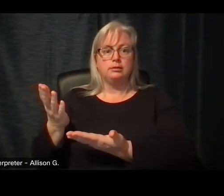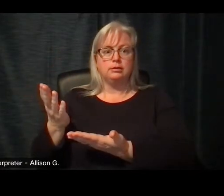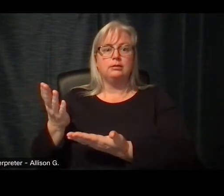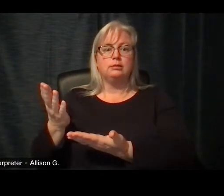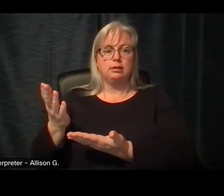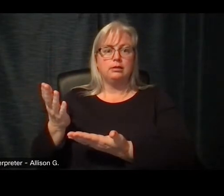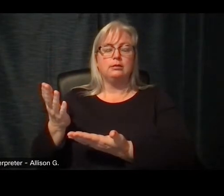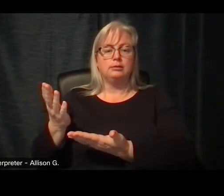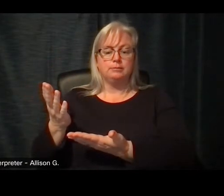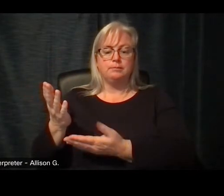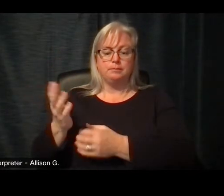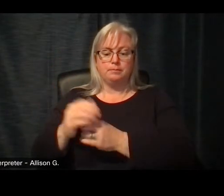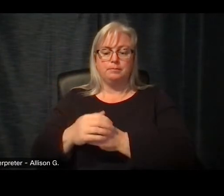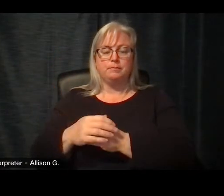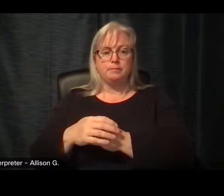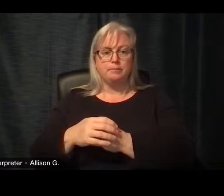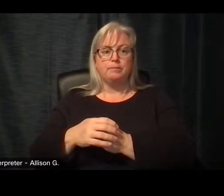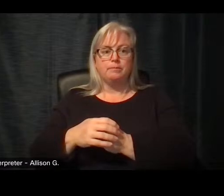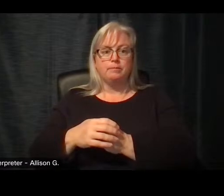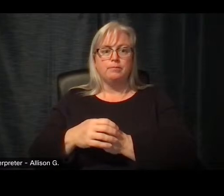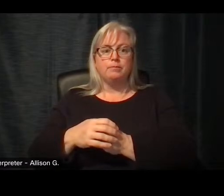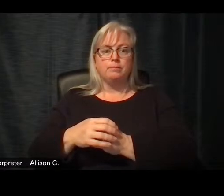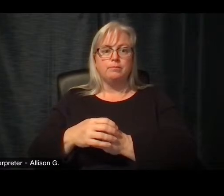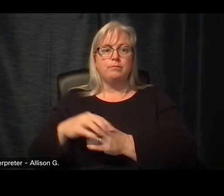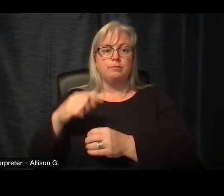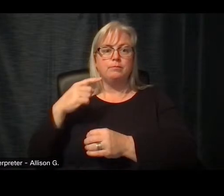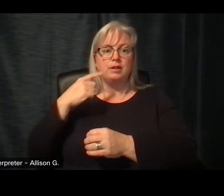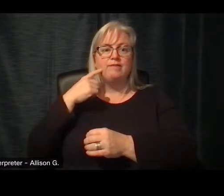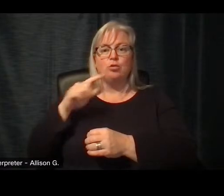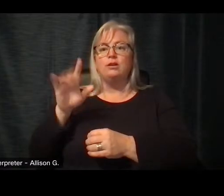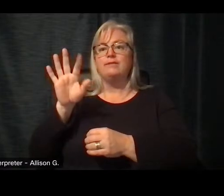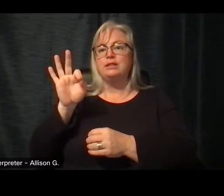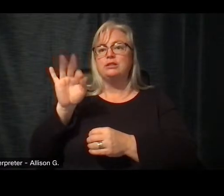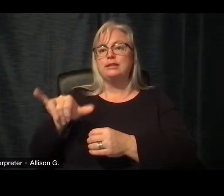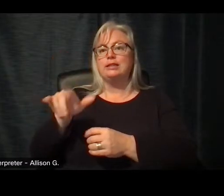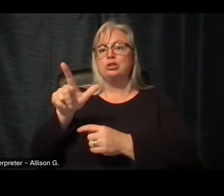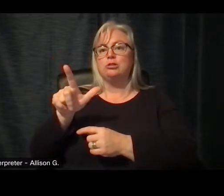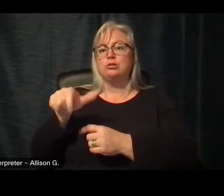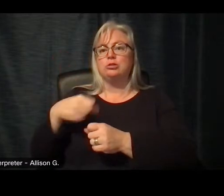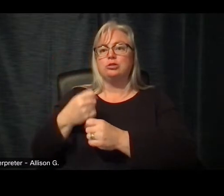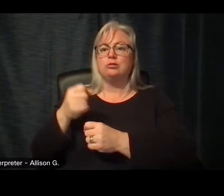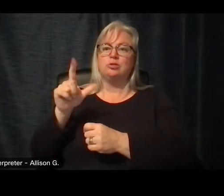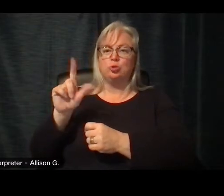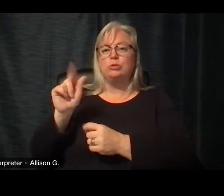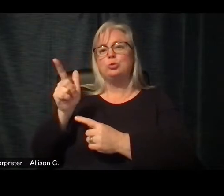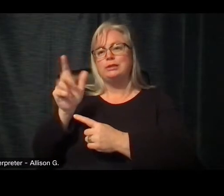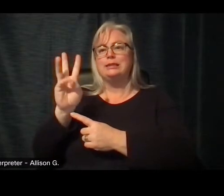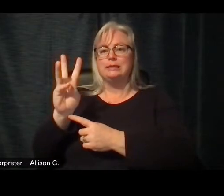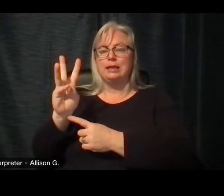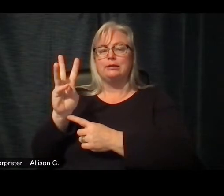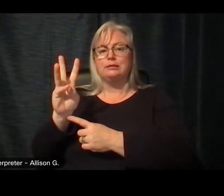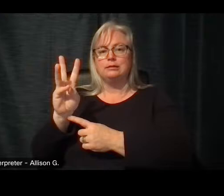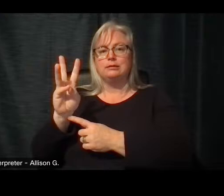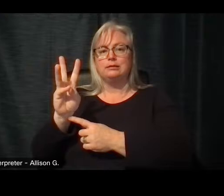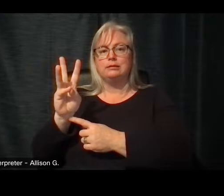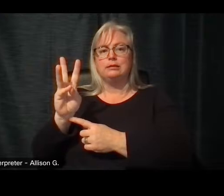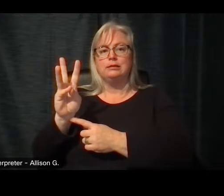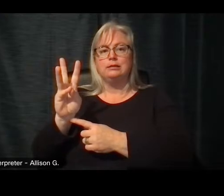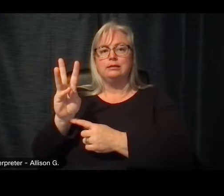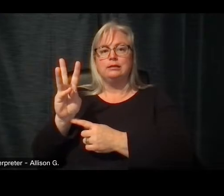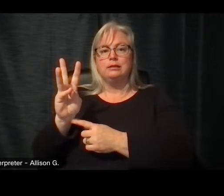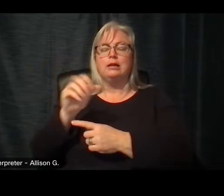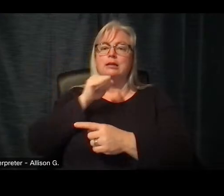motion that on fiscal year 2026, in addition to